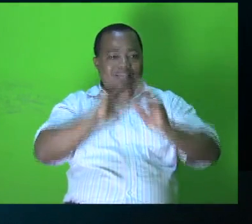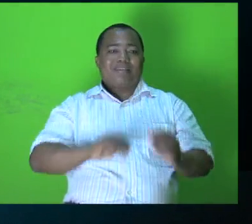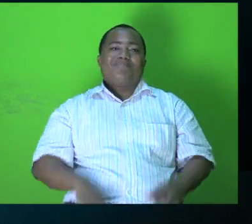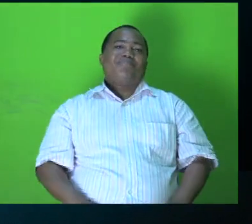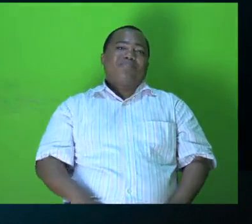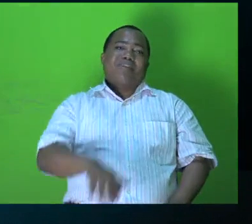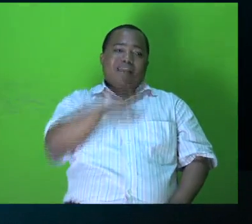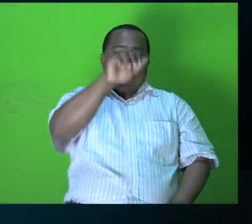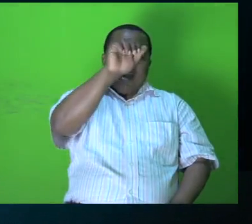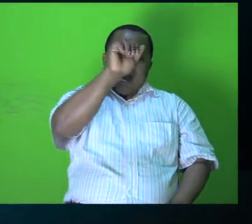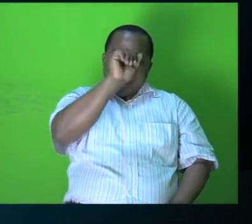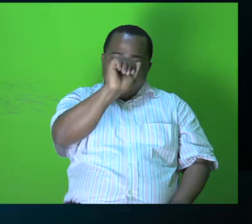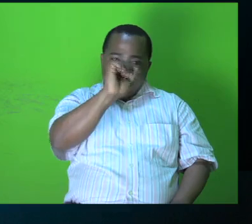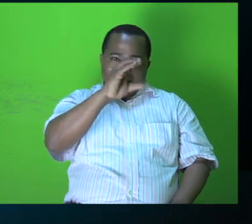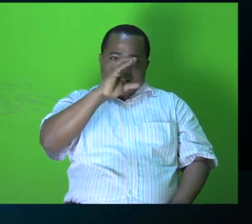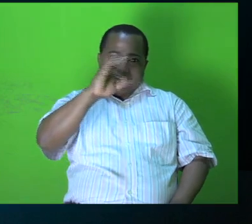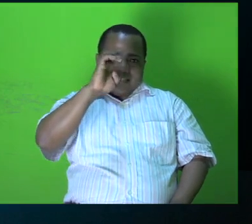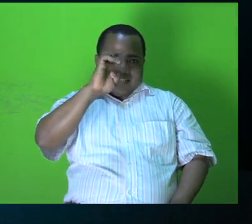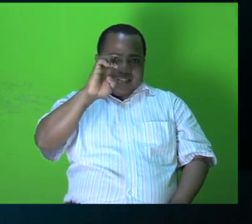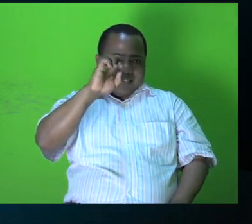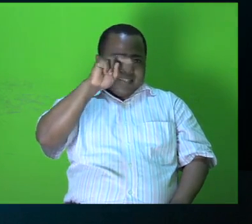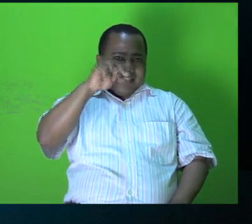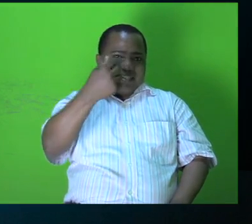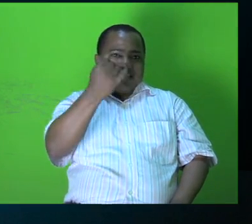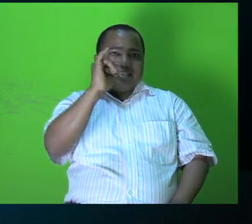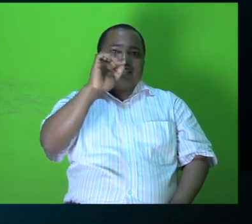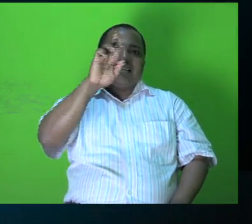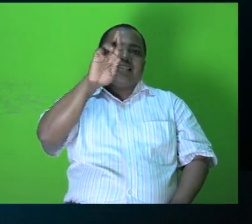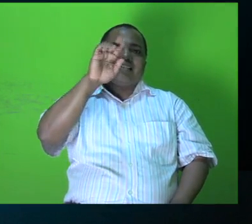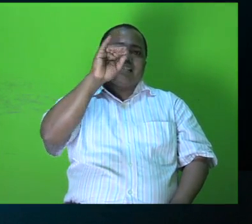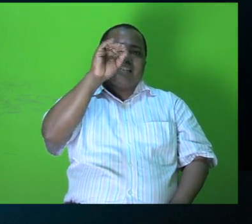A. Centriole.